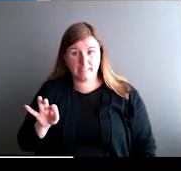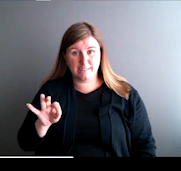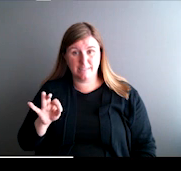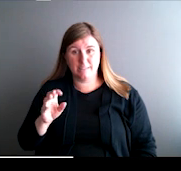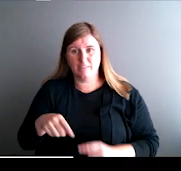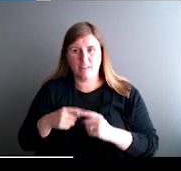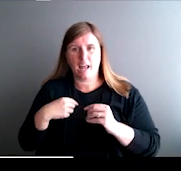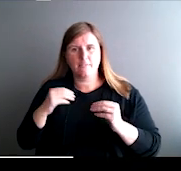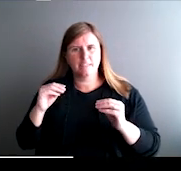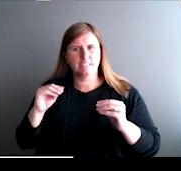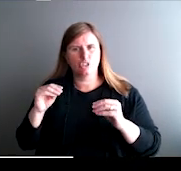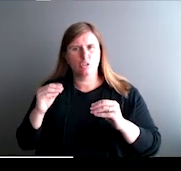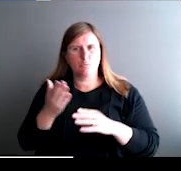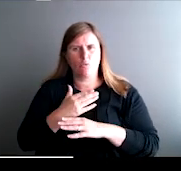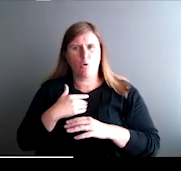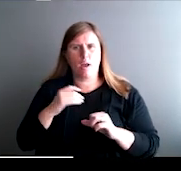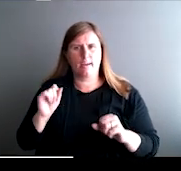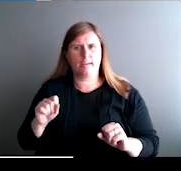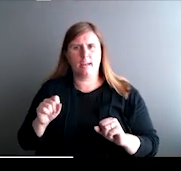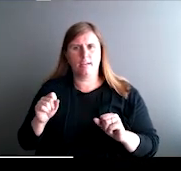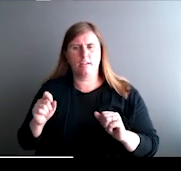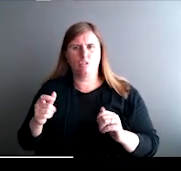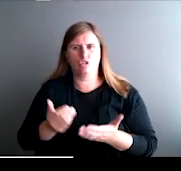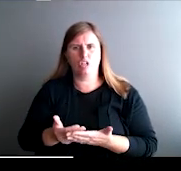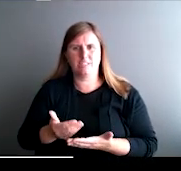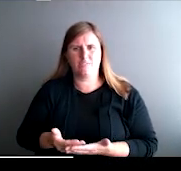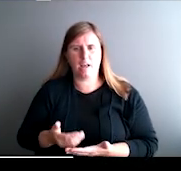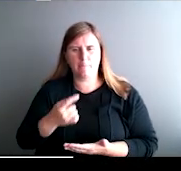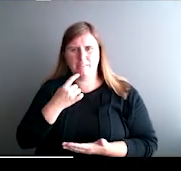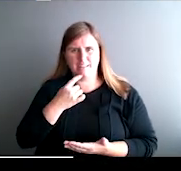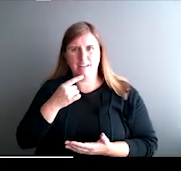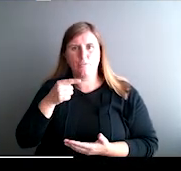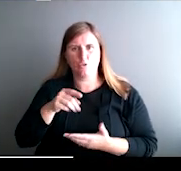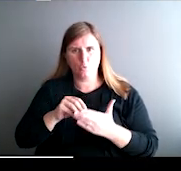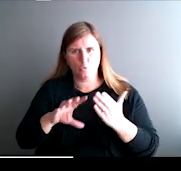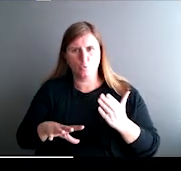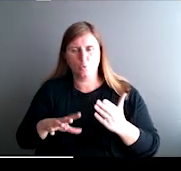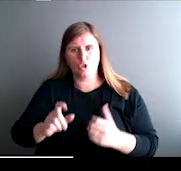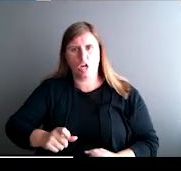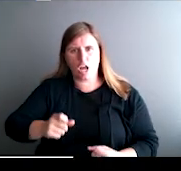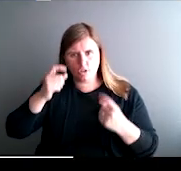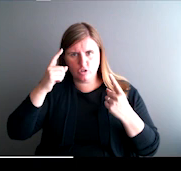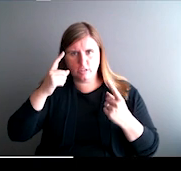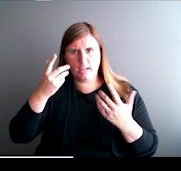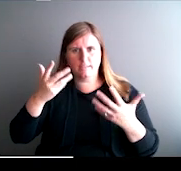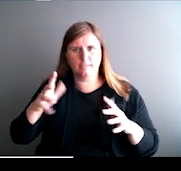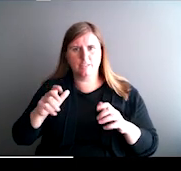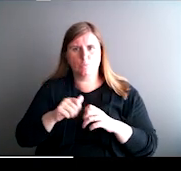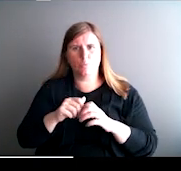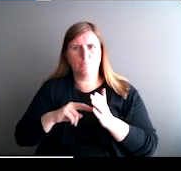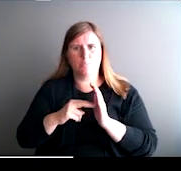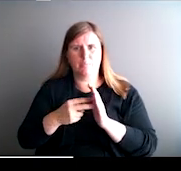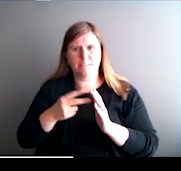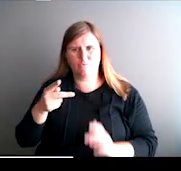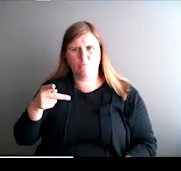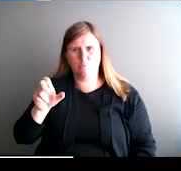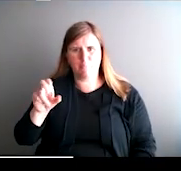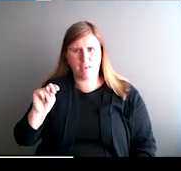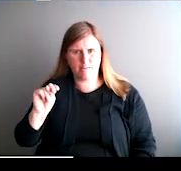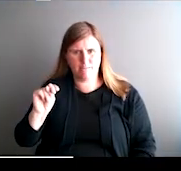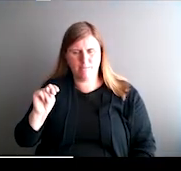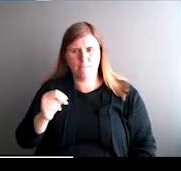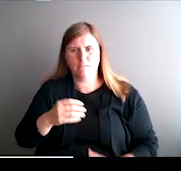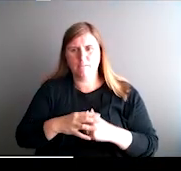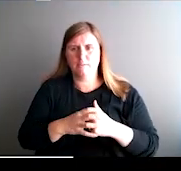some teaching to do before I can ever justifiably say that the student understands what a pen is. So when